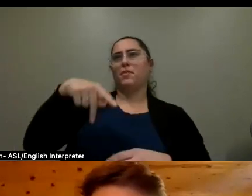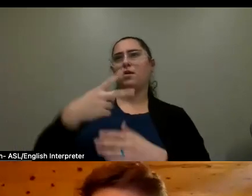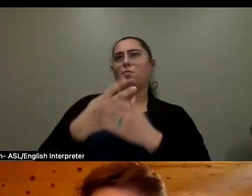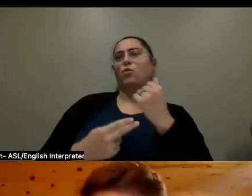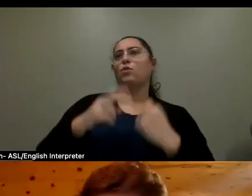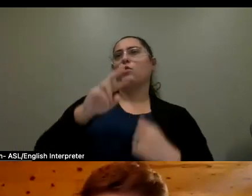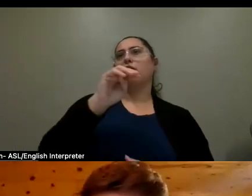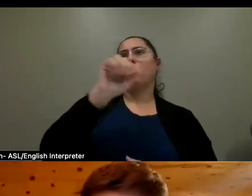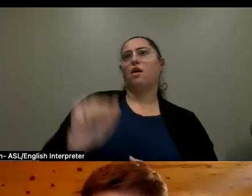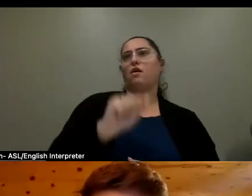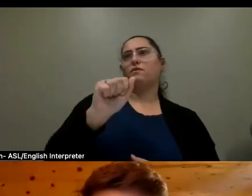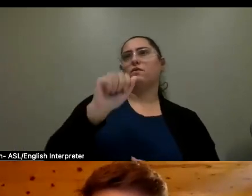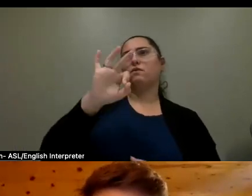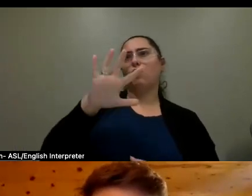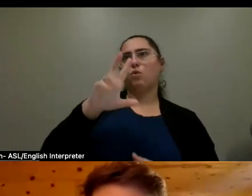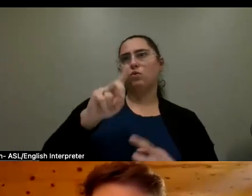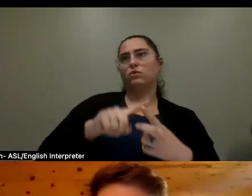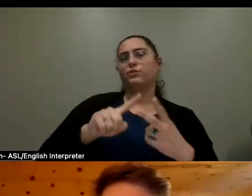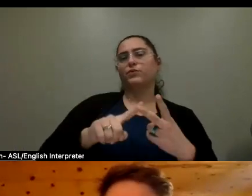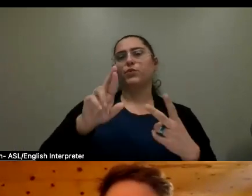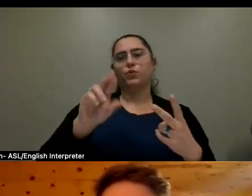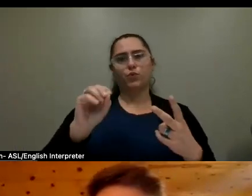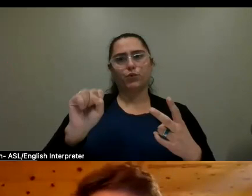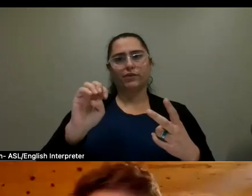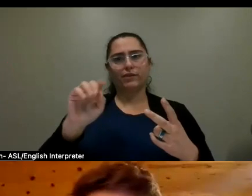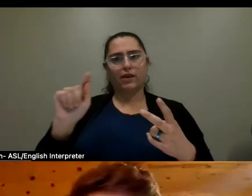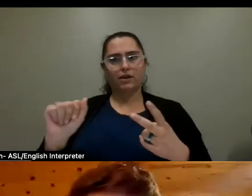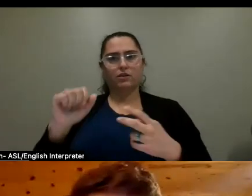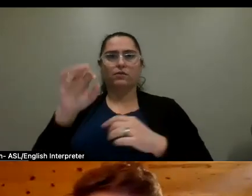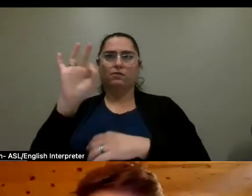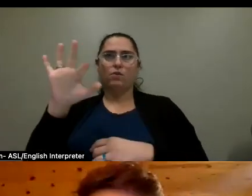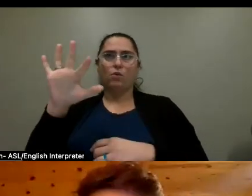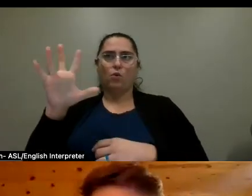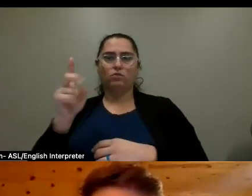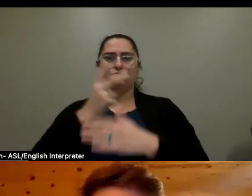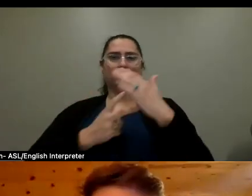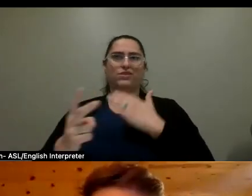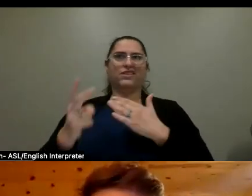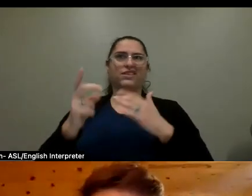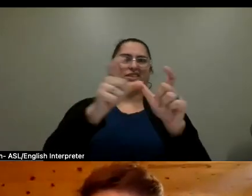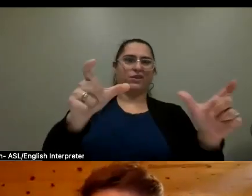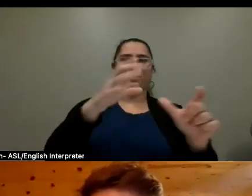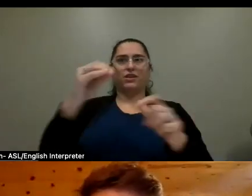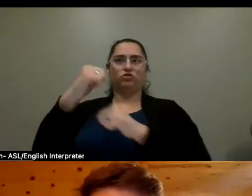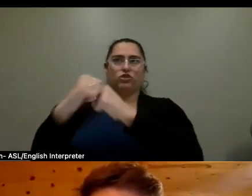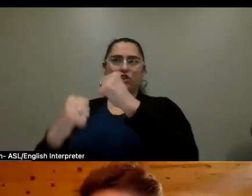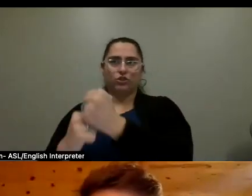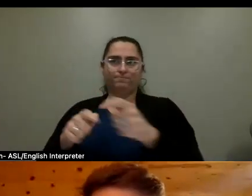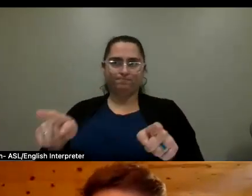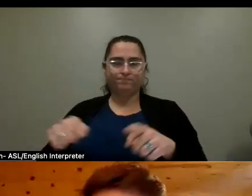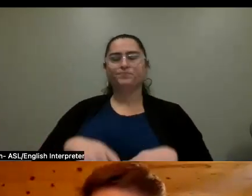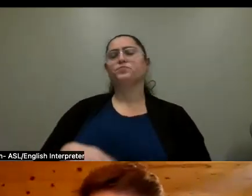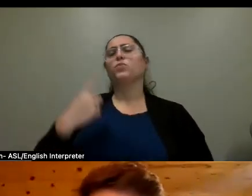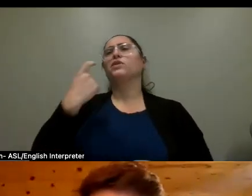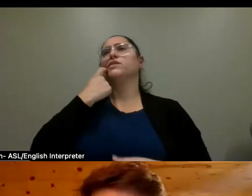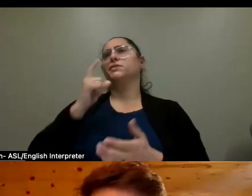from a sequence structure. So some of the experimental results, one of the papers that came out at the same